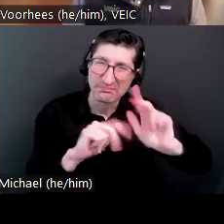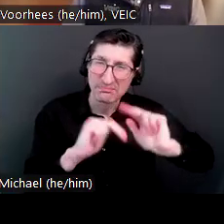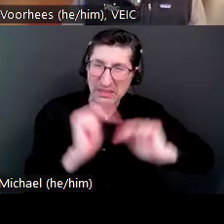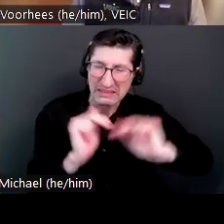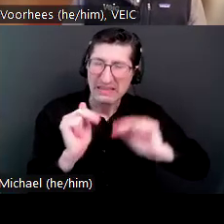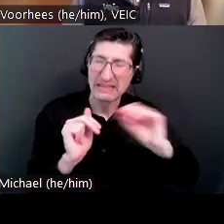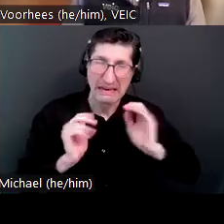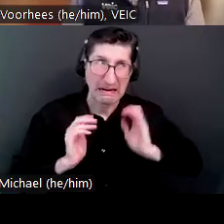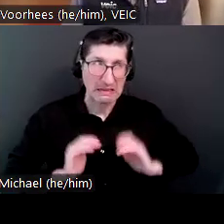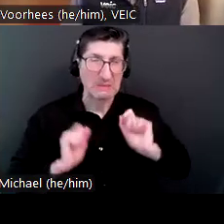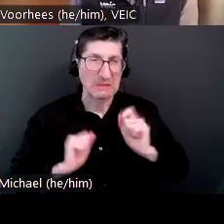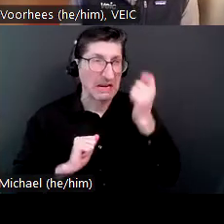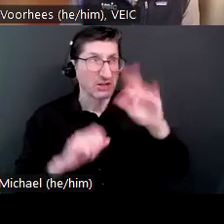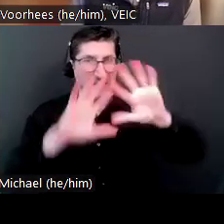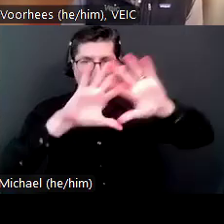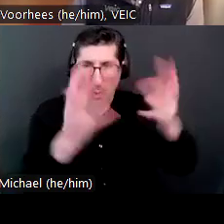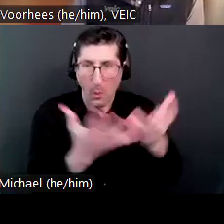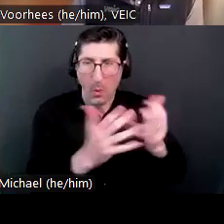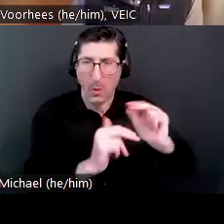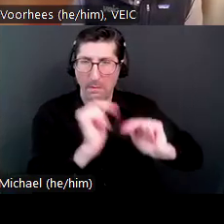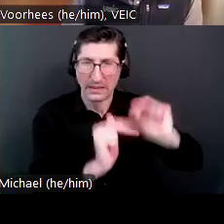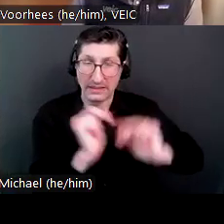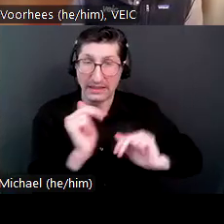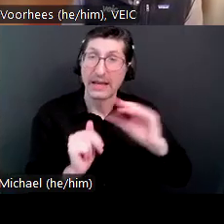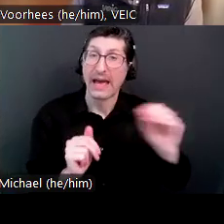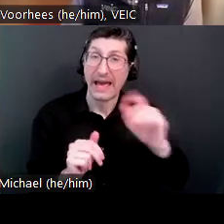needs. And a comprehensive database could help